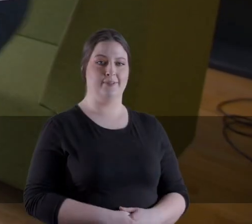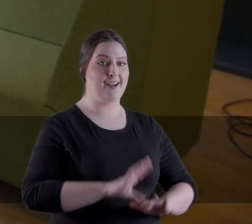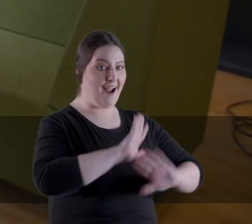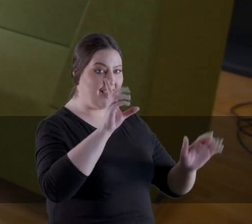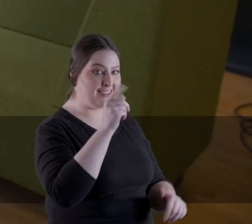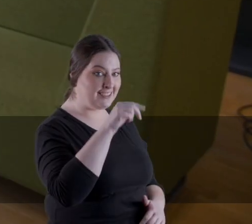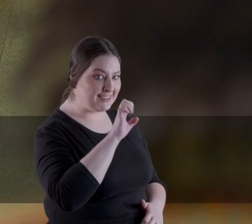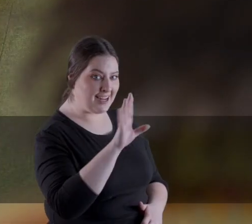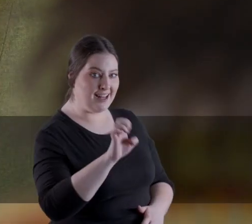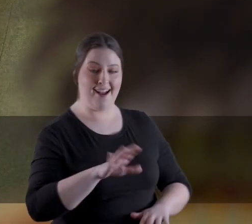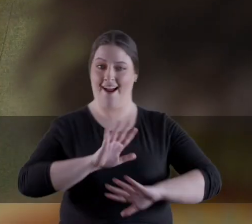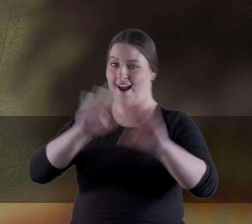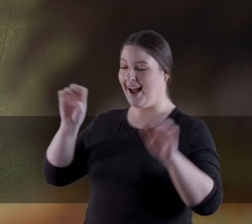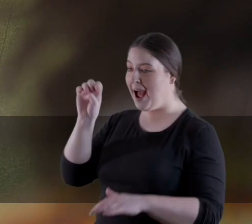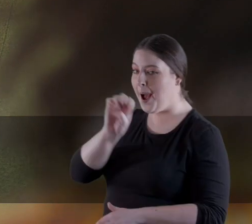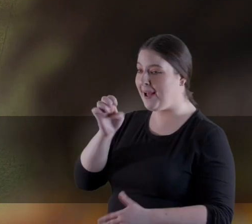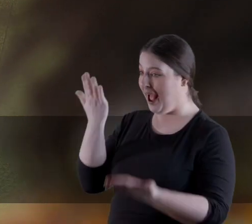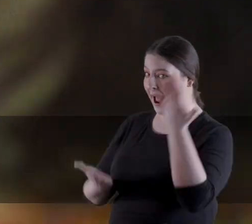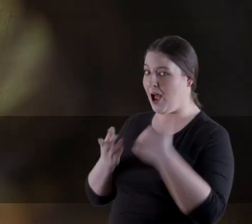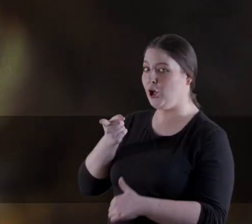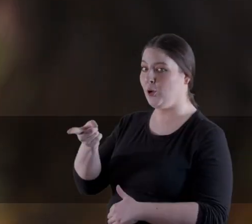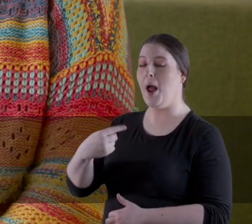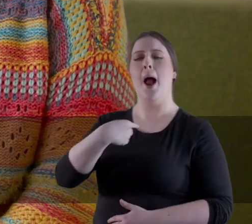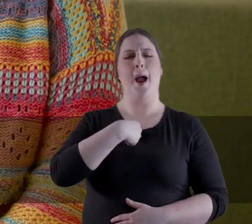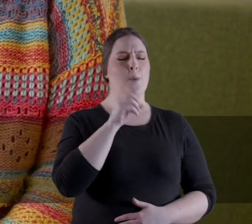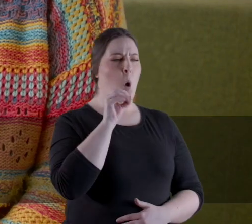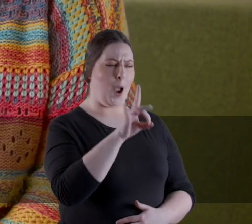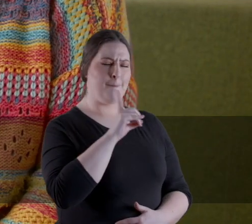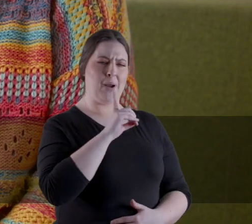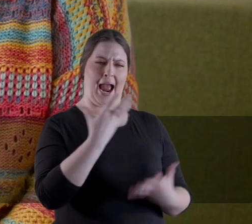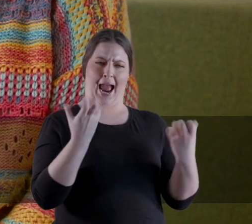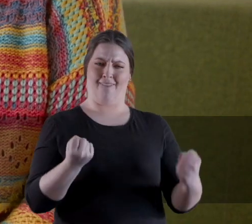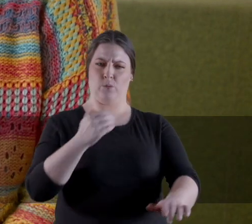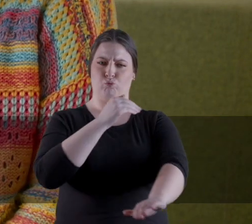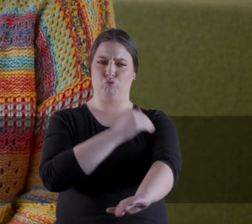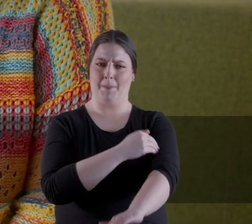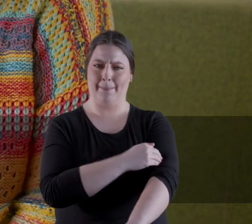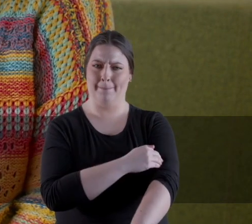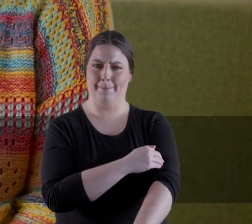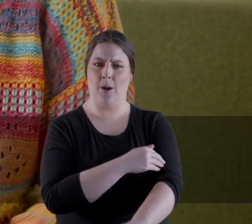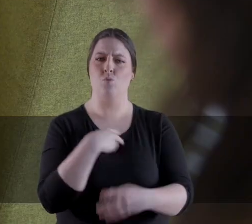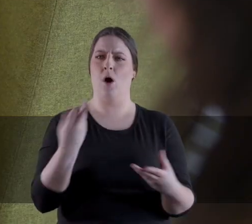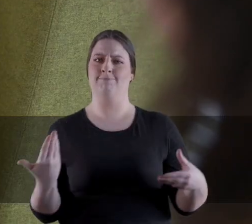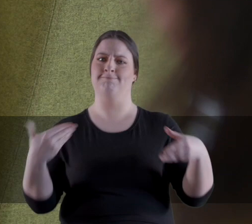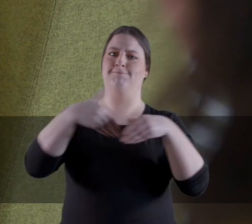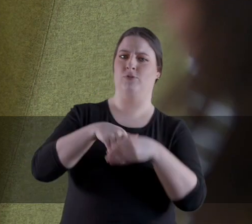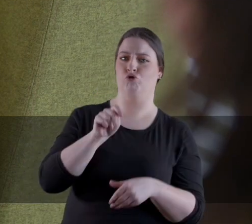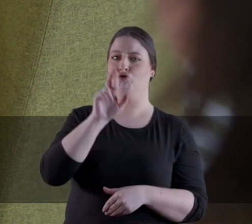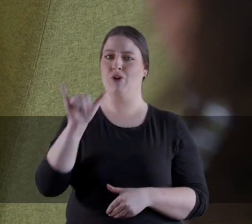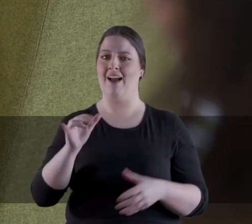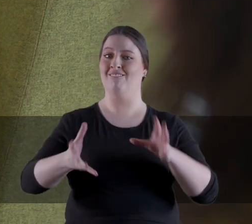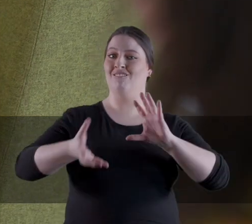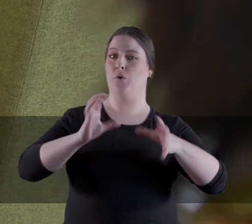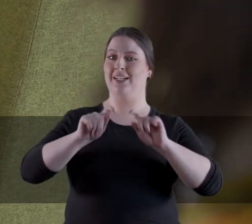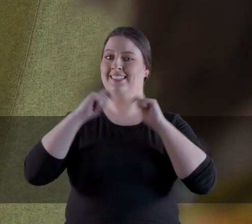Hi Danielle. Hi Emma, how are you? I'm okay, but I have a problem. I want to try out for the